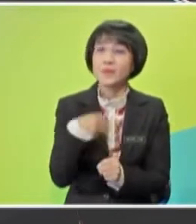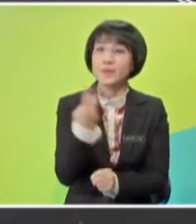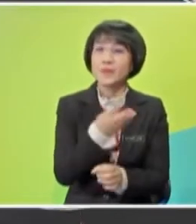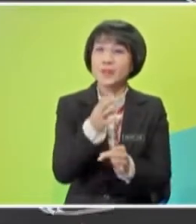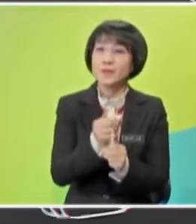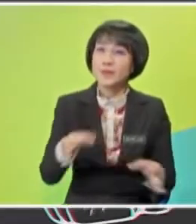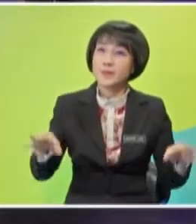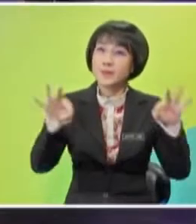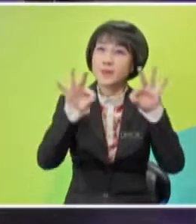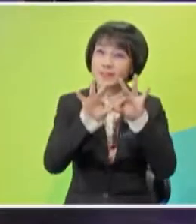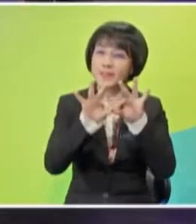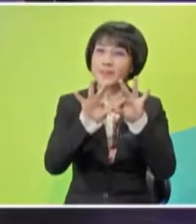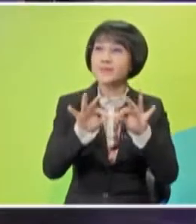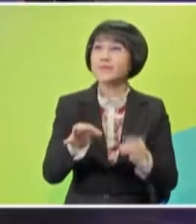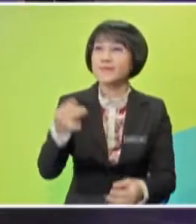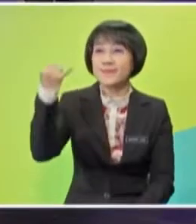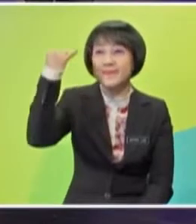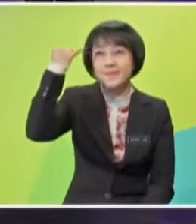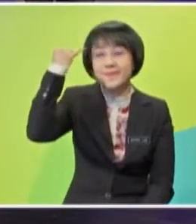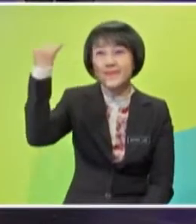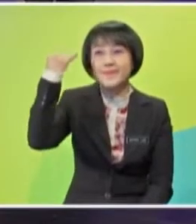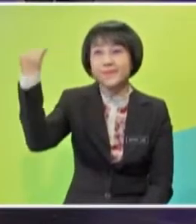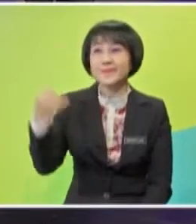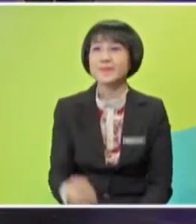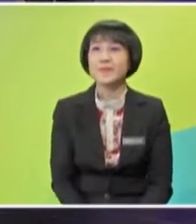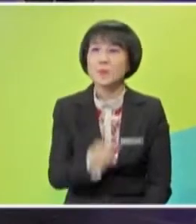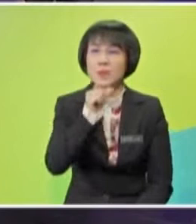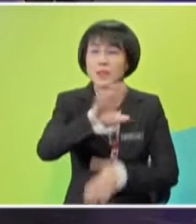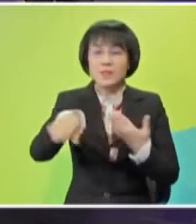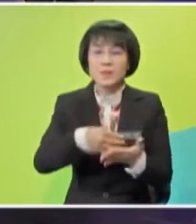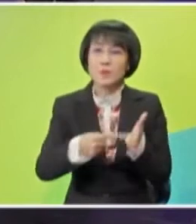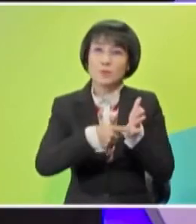our pupils, right? So not everybody likes to expose themselves.